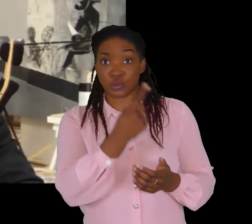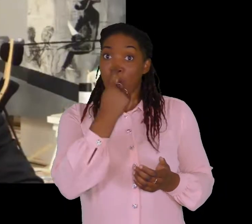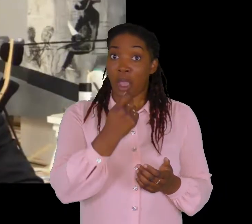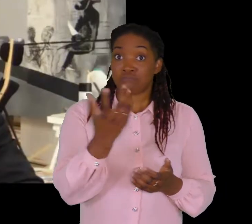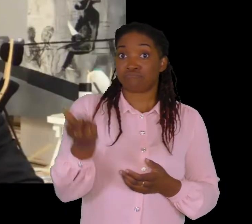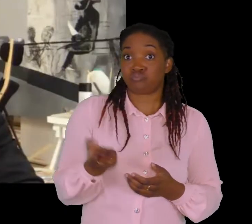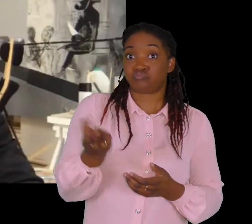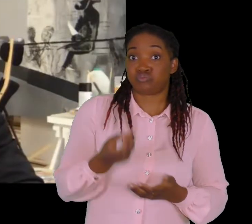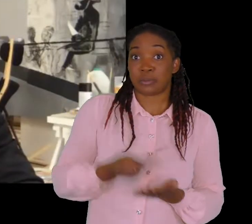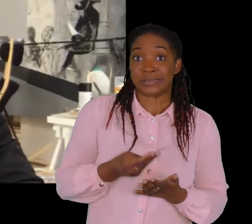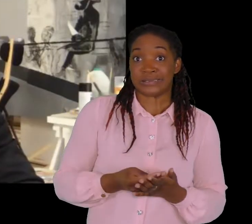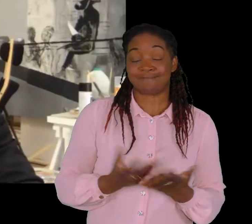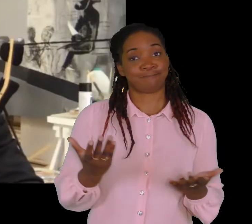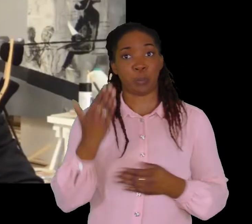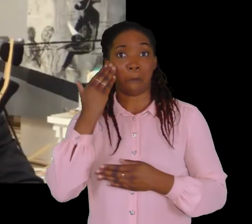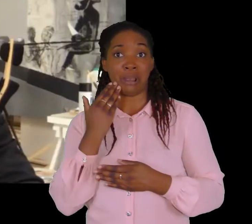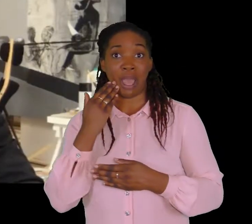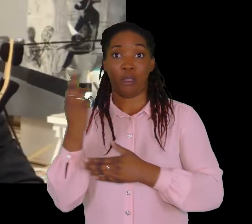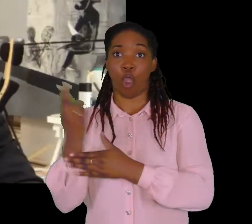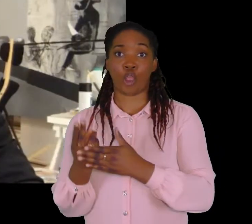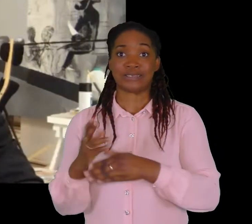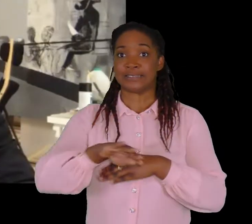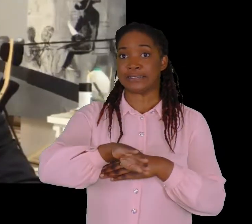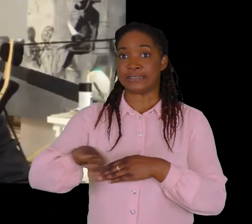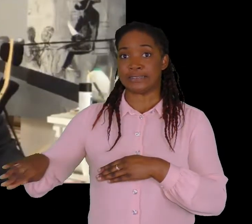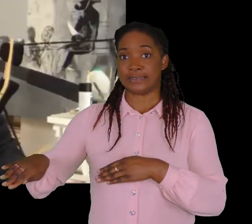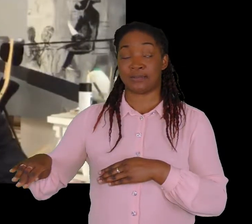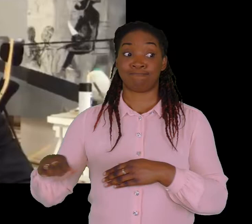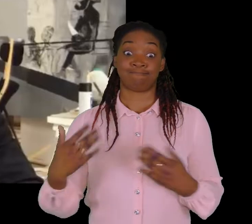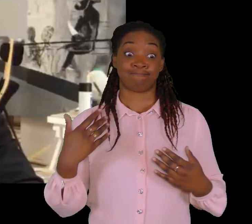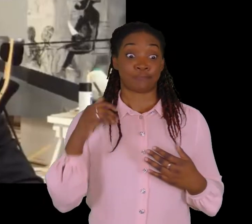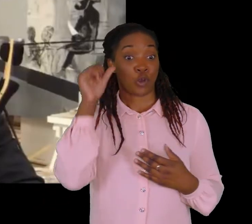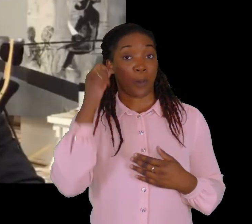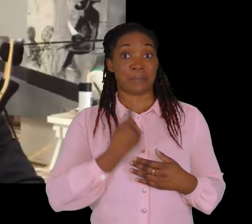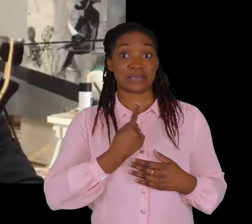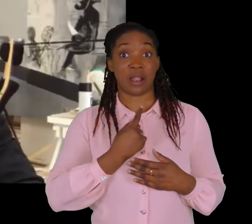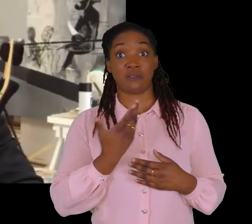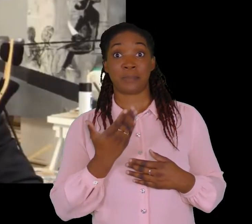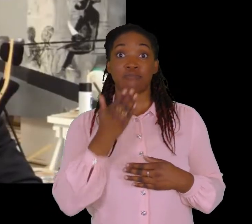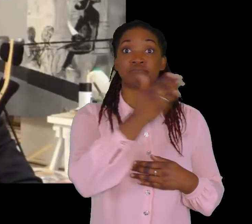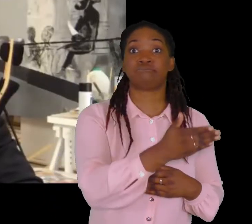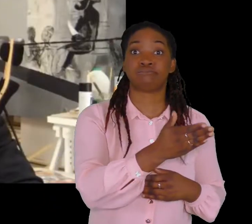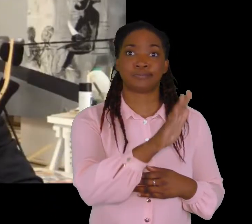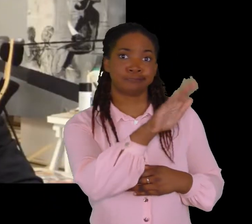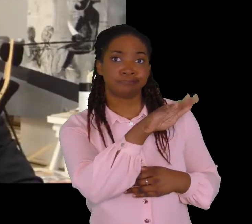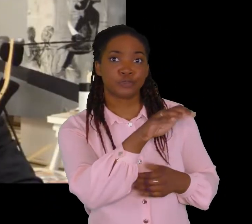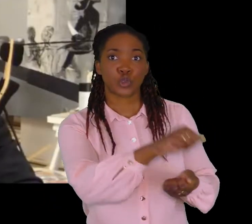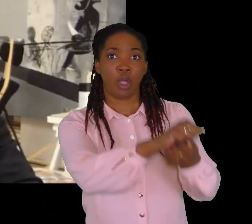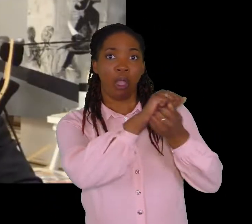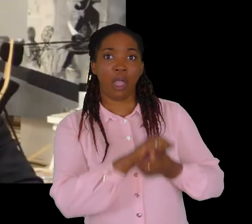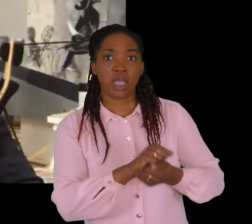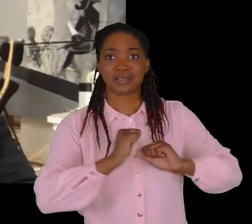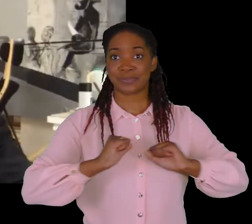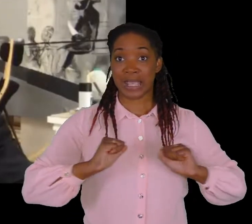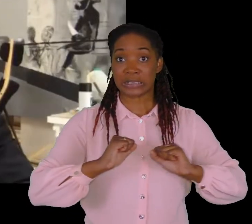commercially viable, Black artists were marginalized. I had instances where I actually approached venues to